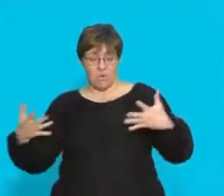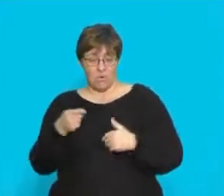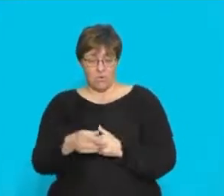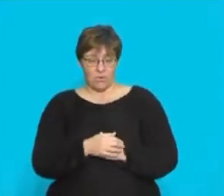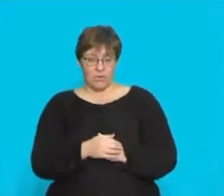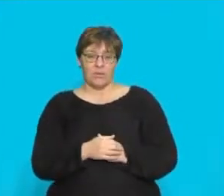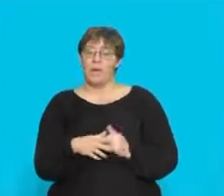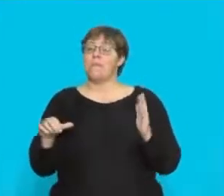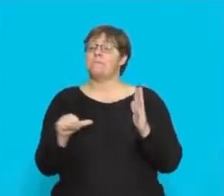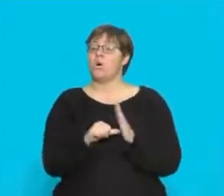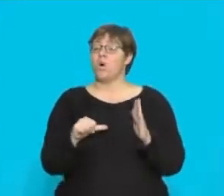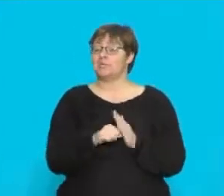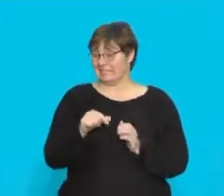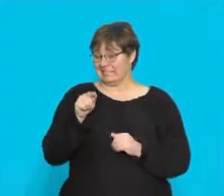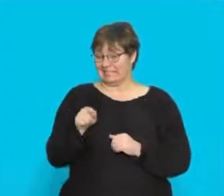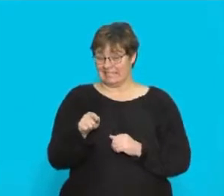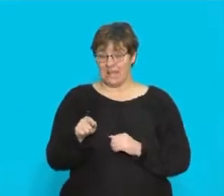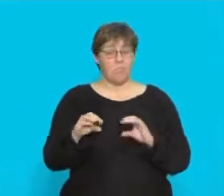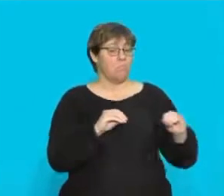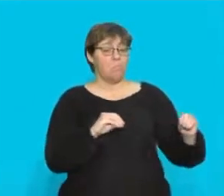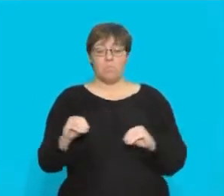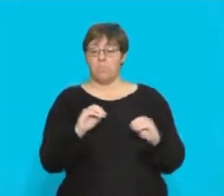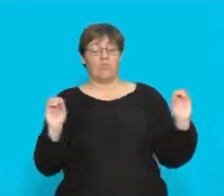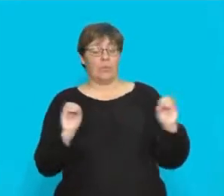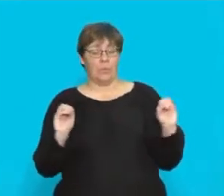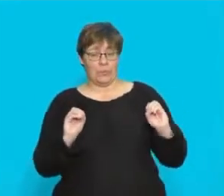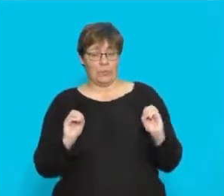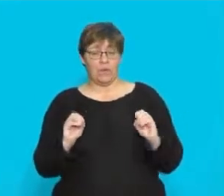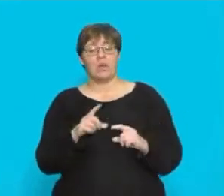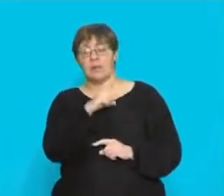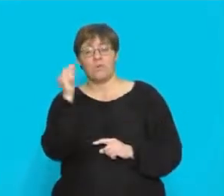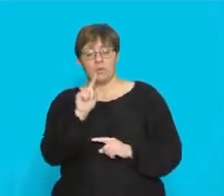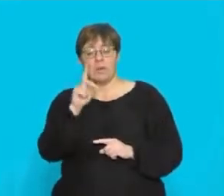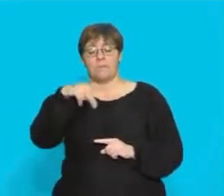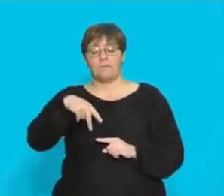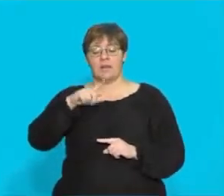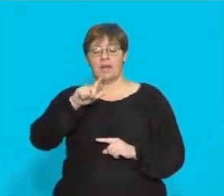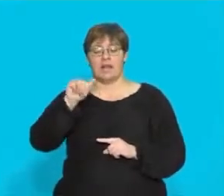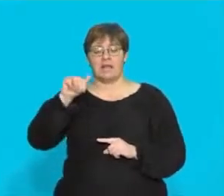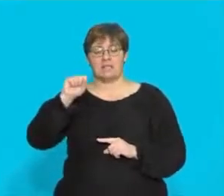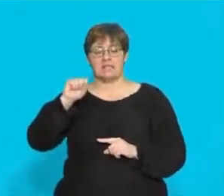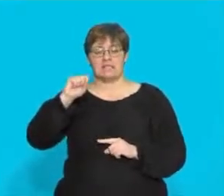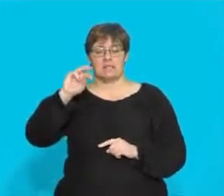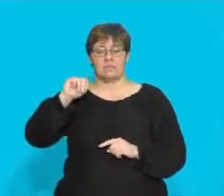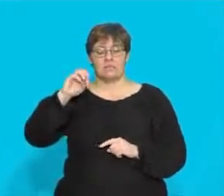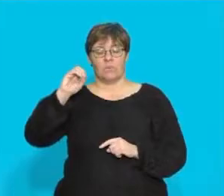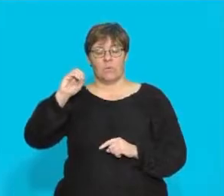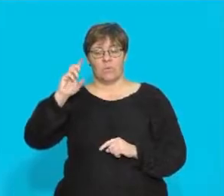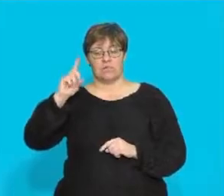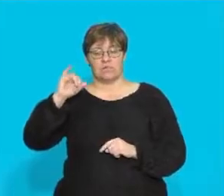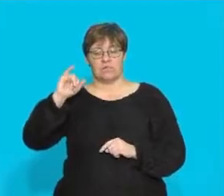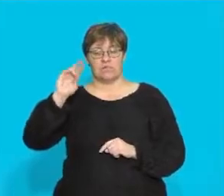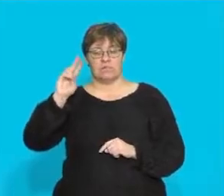most important little guys that don't move, we call them a plasmodium, right? And the